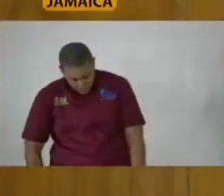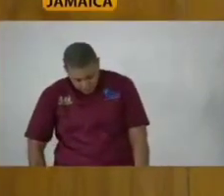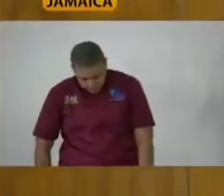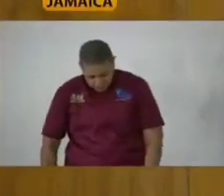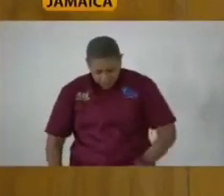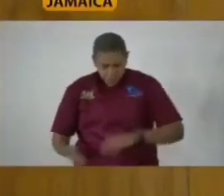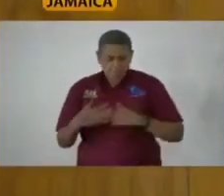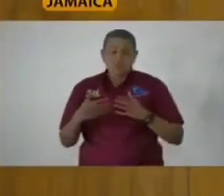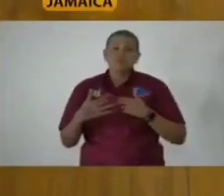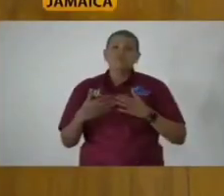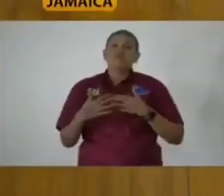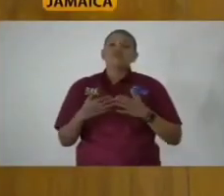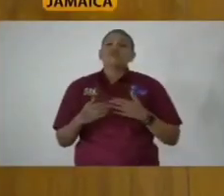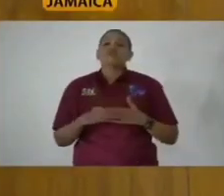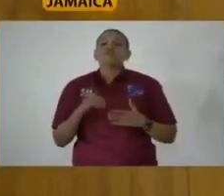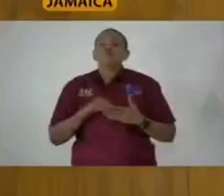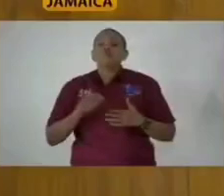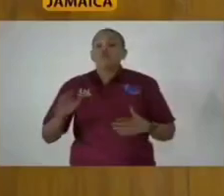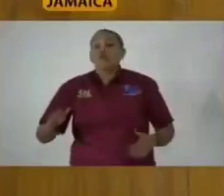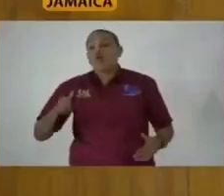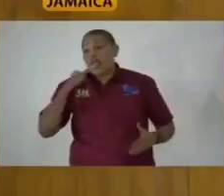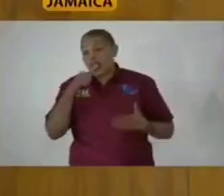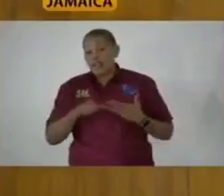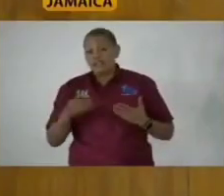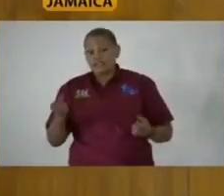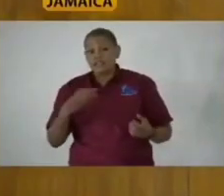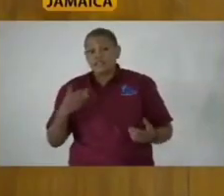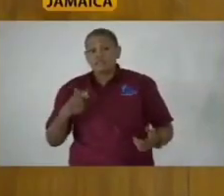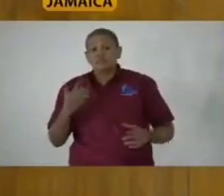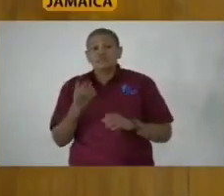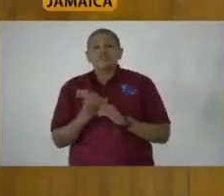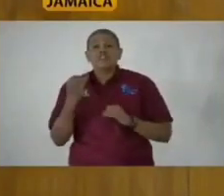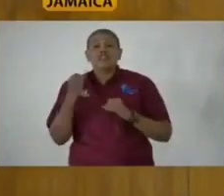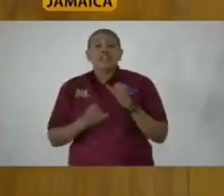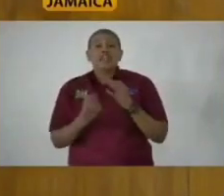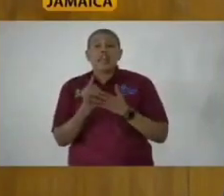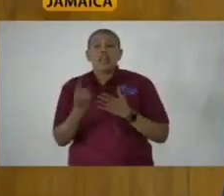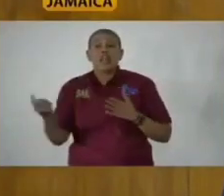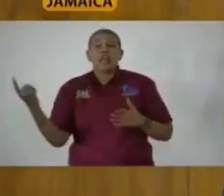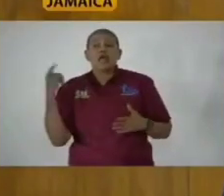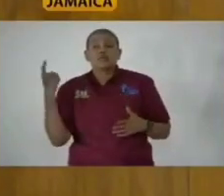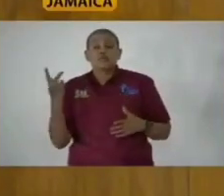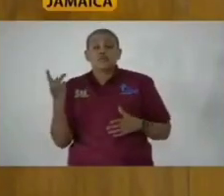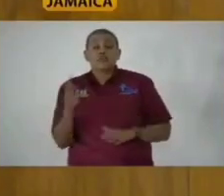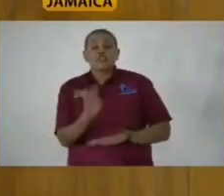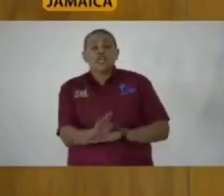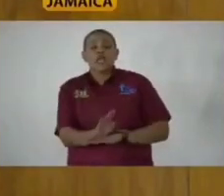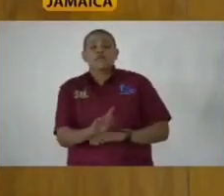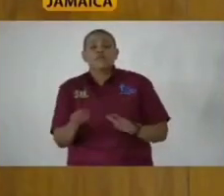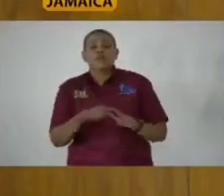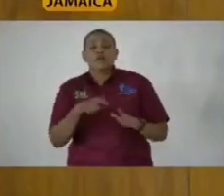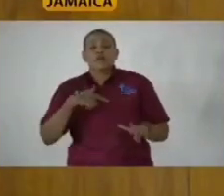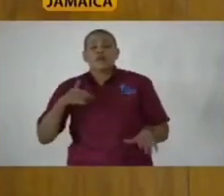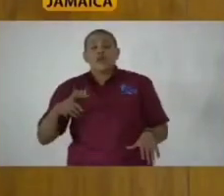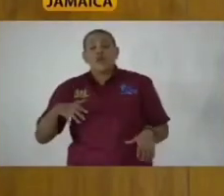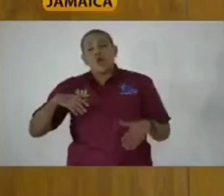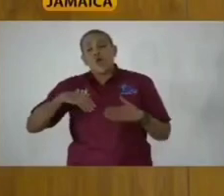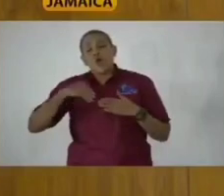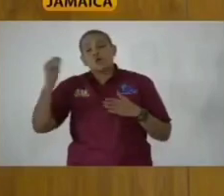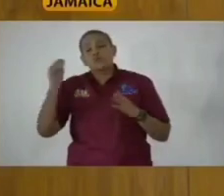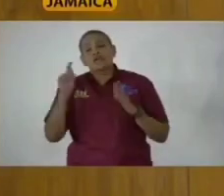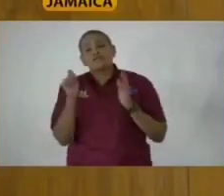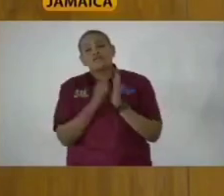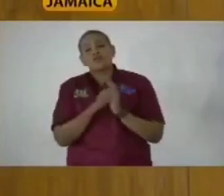Anyway, in her latest letter to me, which was received last Thursday evening when I was out of town,